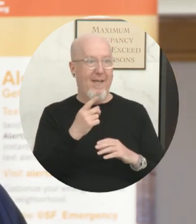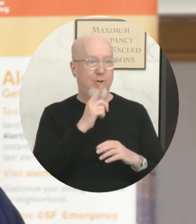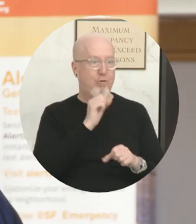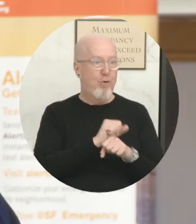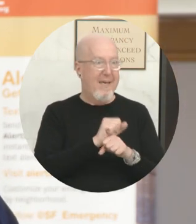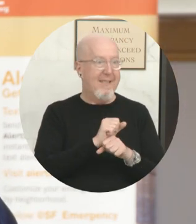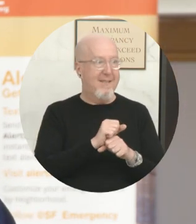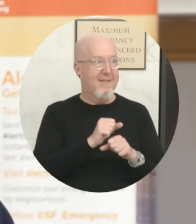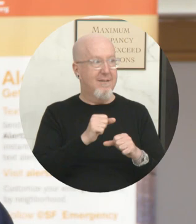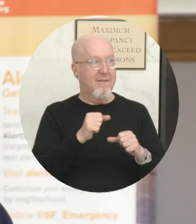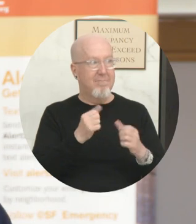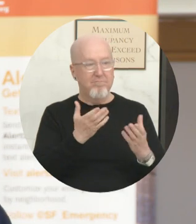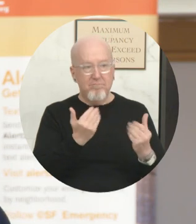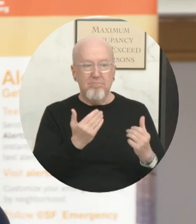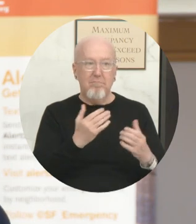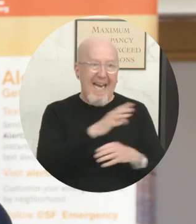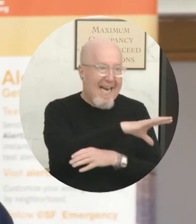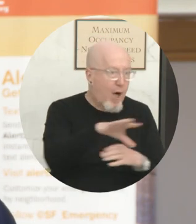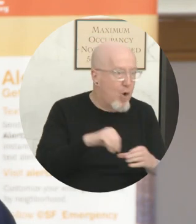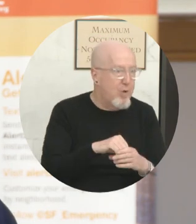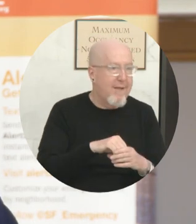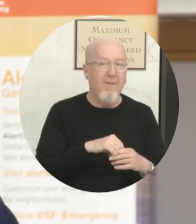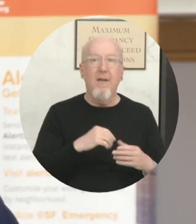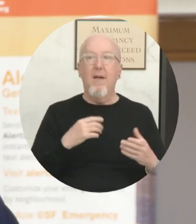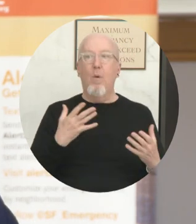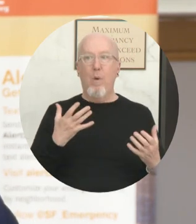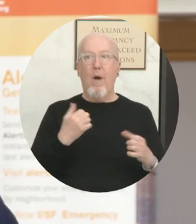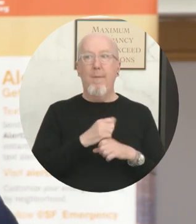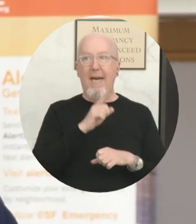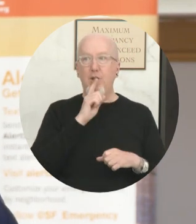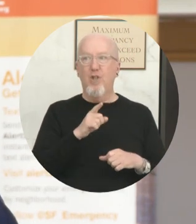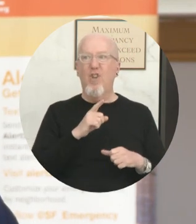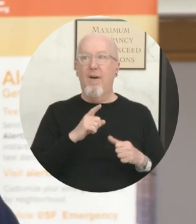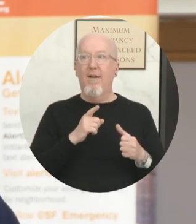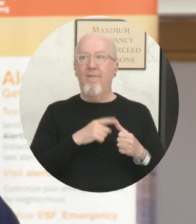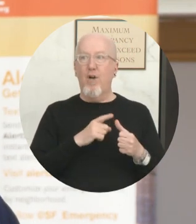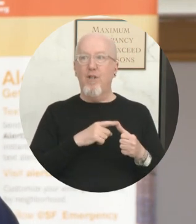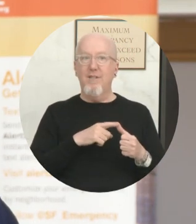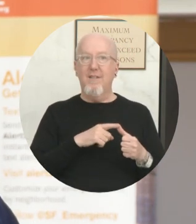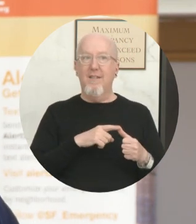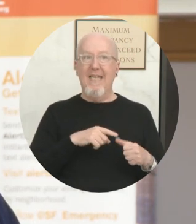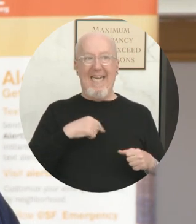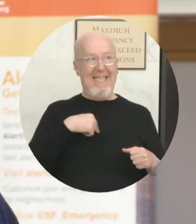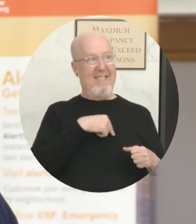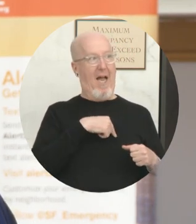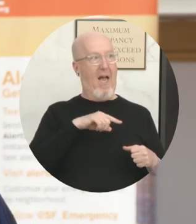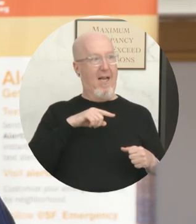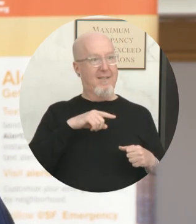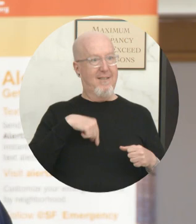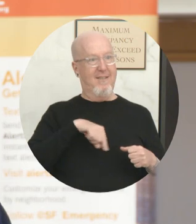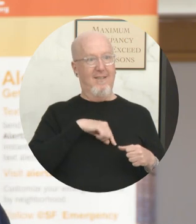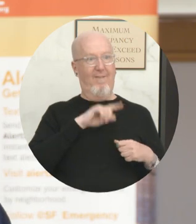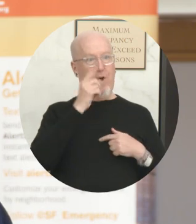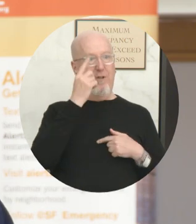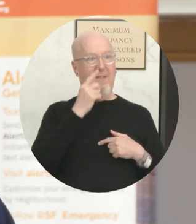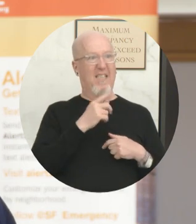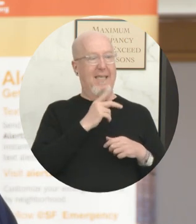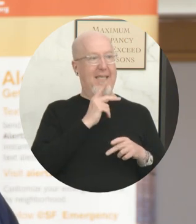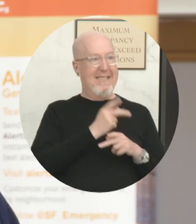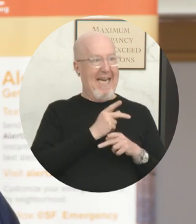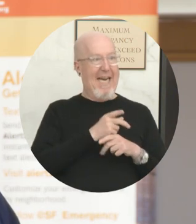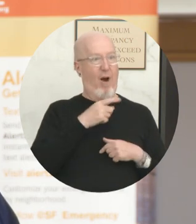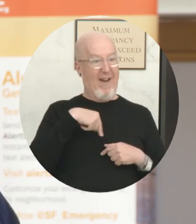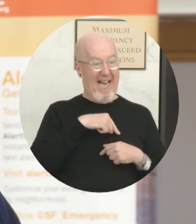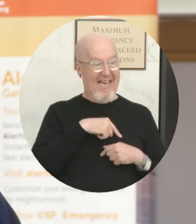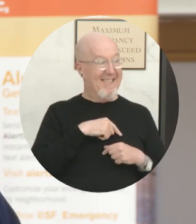this work, we want to make sure, because first and foremost, you know, it's us first. You know, if we take care of ourselves, that enables us to